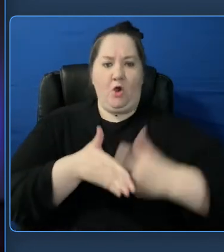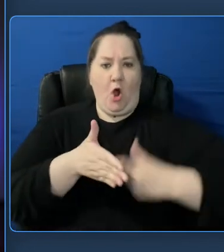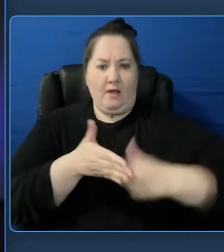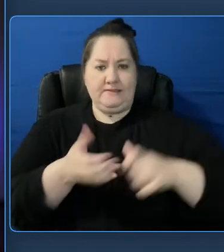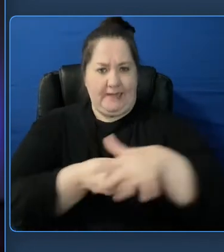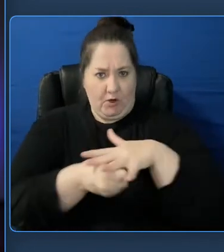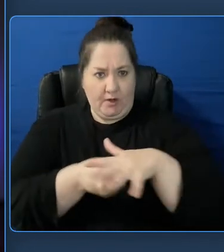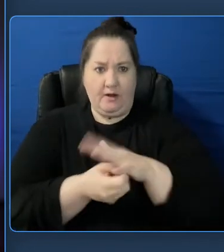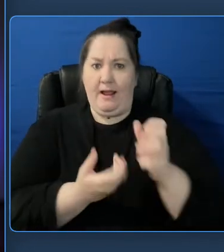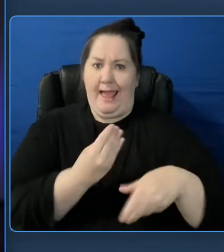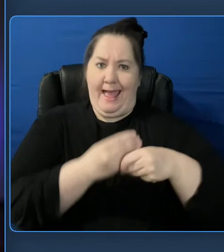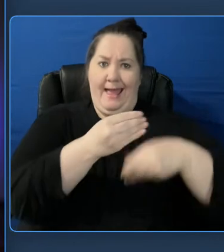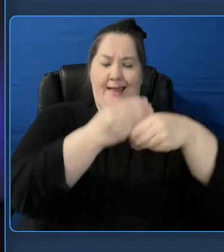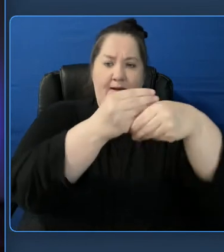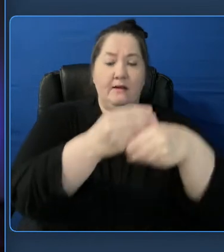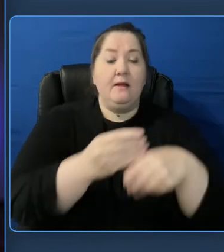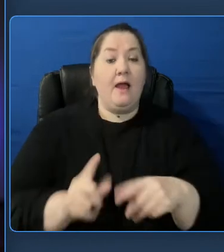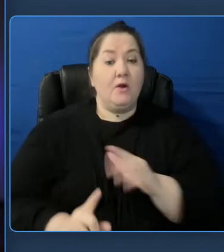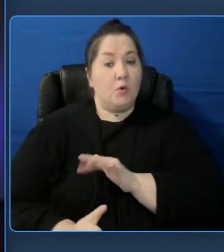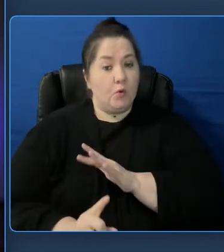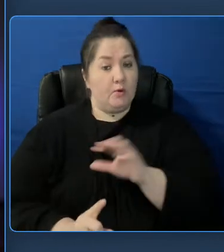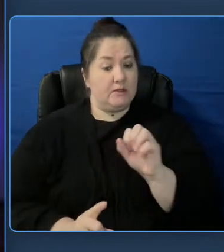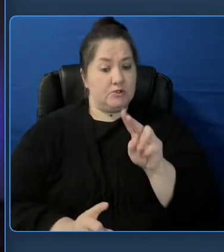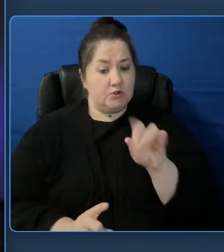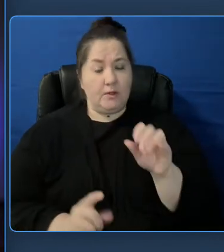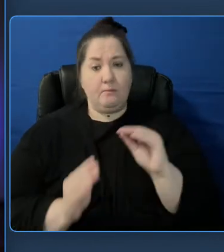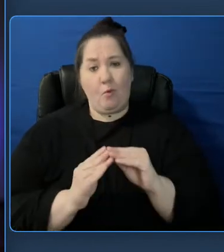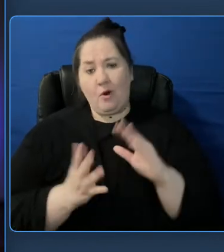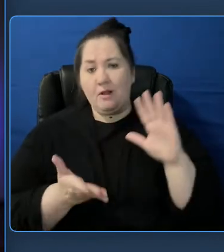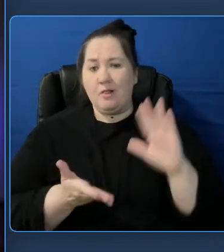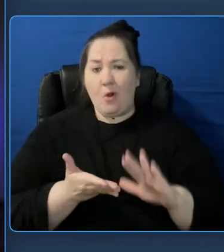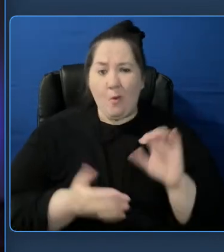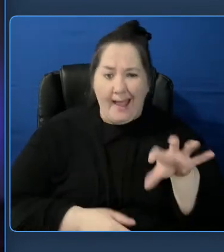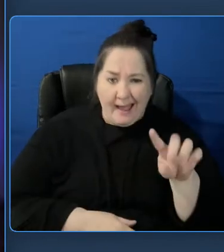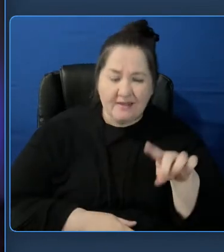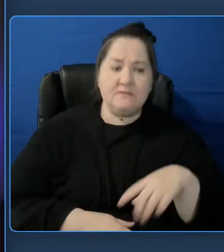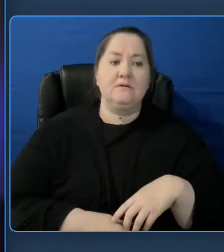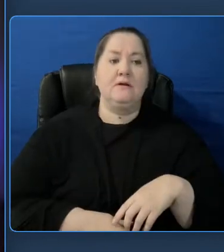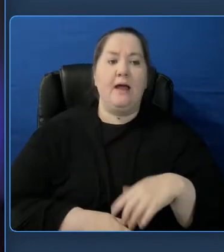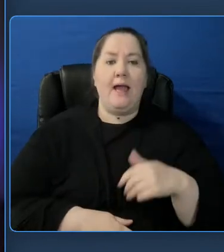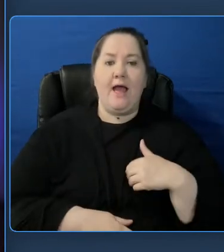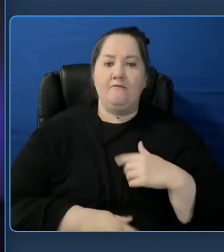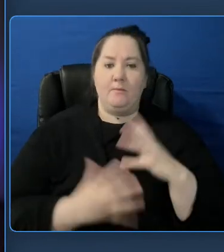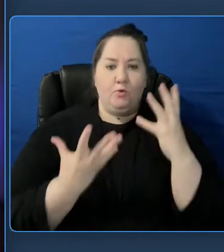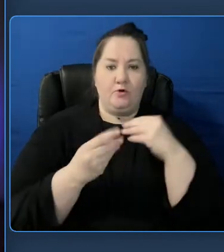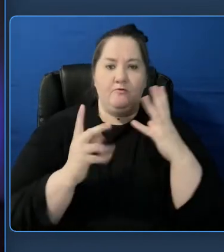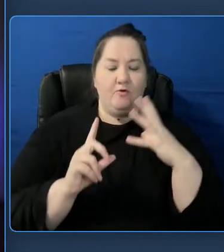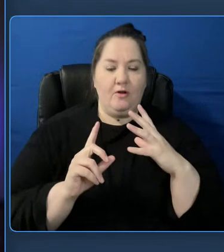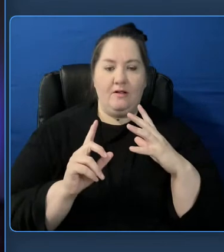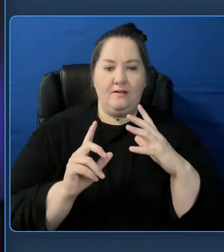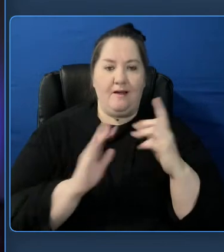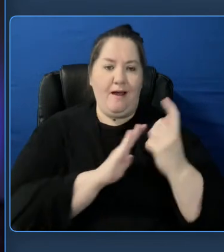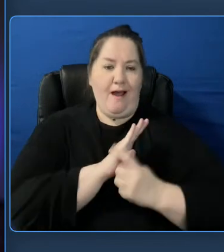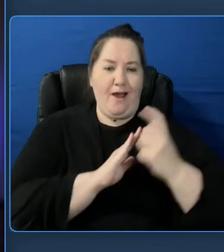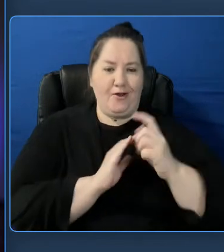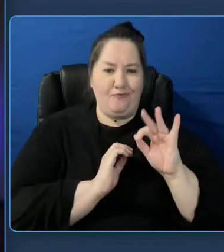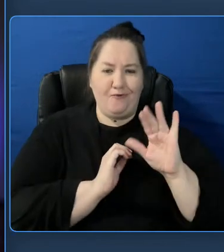thing about all the new lower end Sonys is they all have that wonderful autofocus that we love so